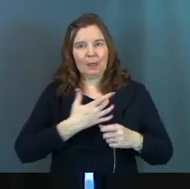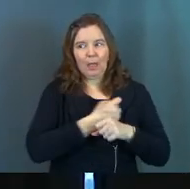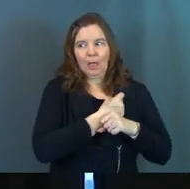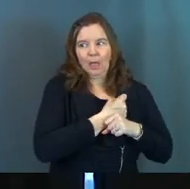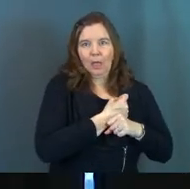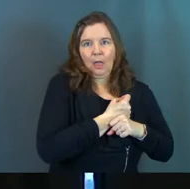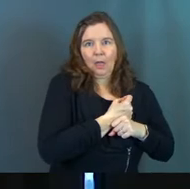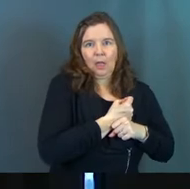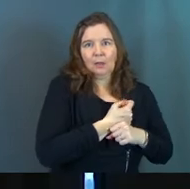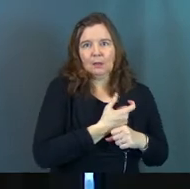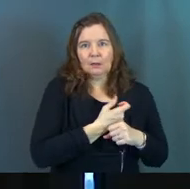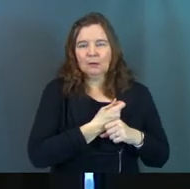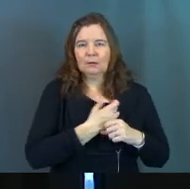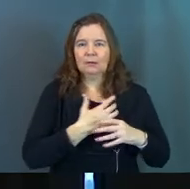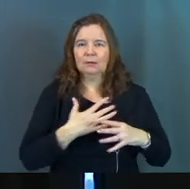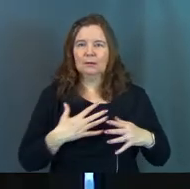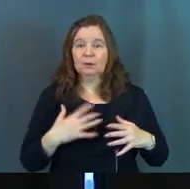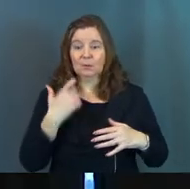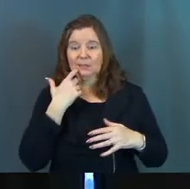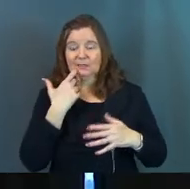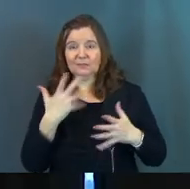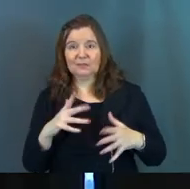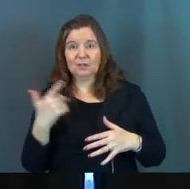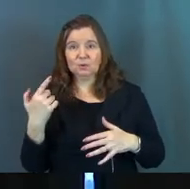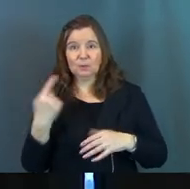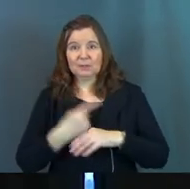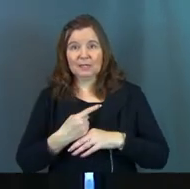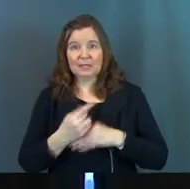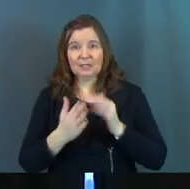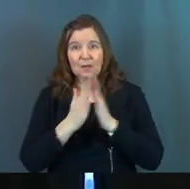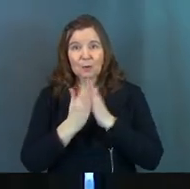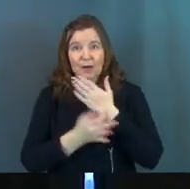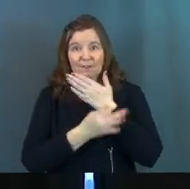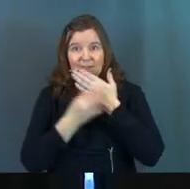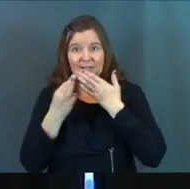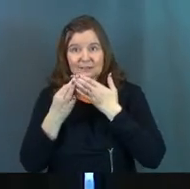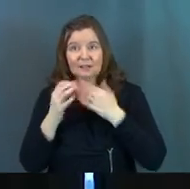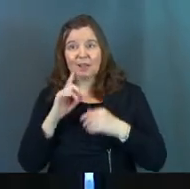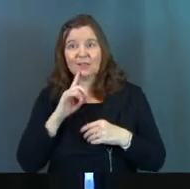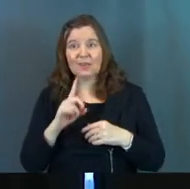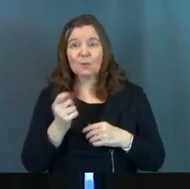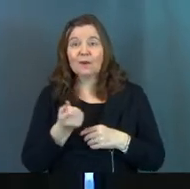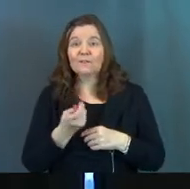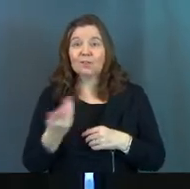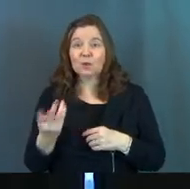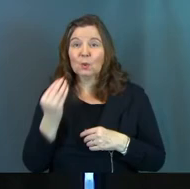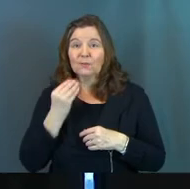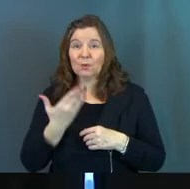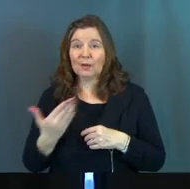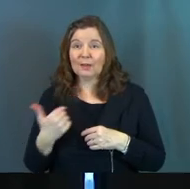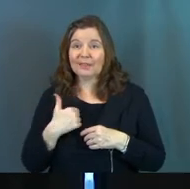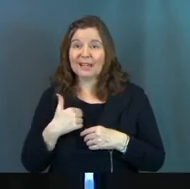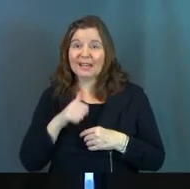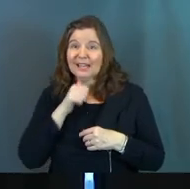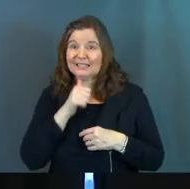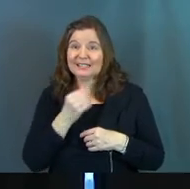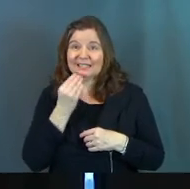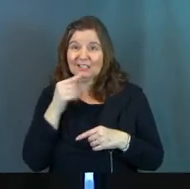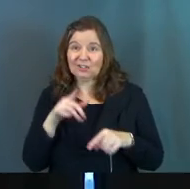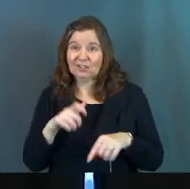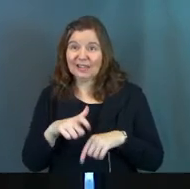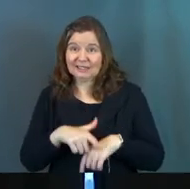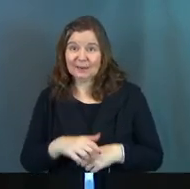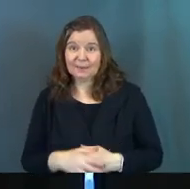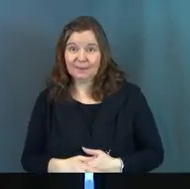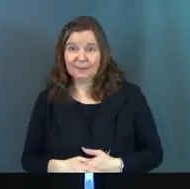you. We just came away from 21 days of prayer and fasting, and there were a few food items that I didn't eat during